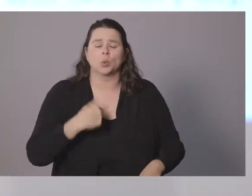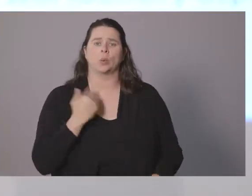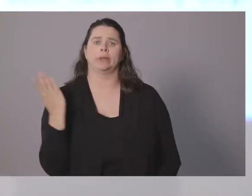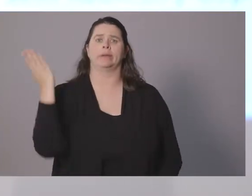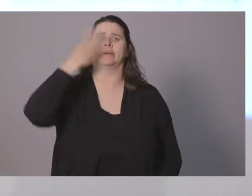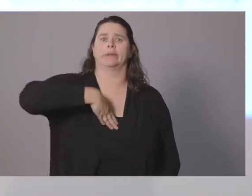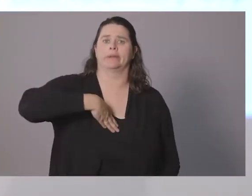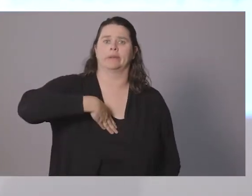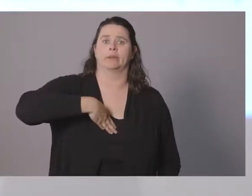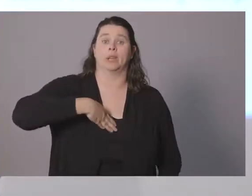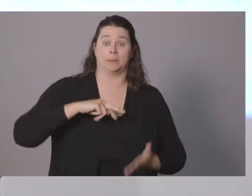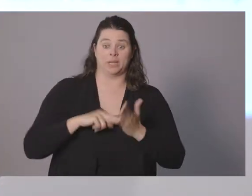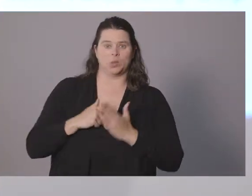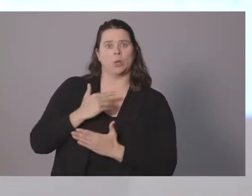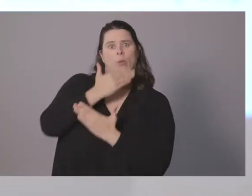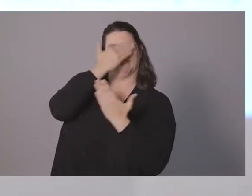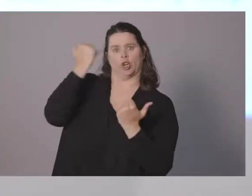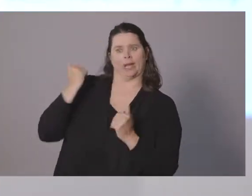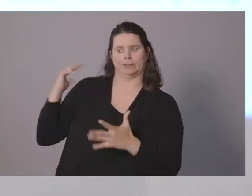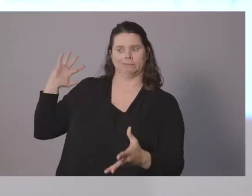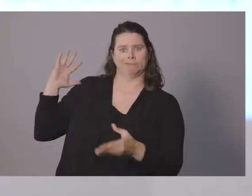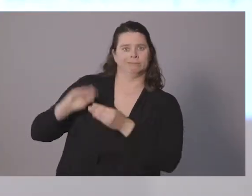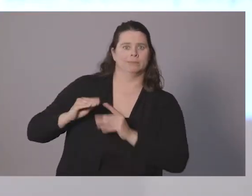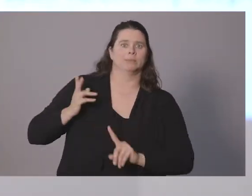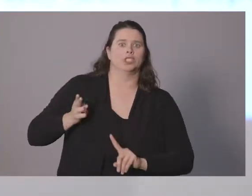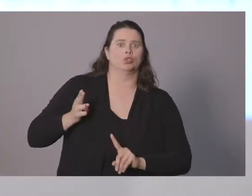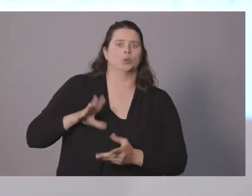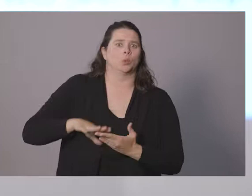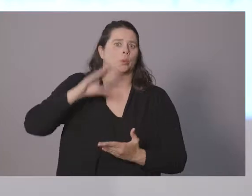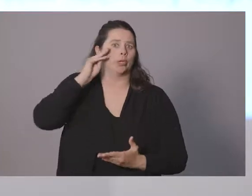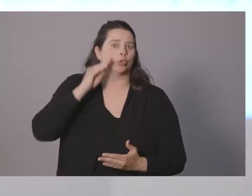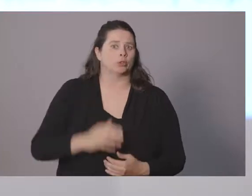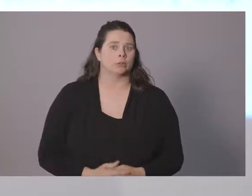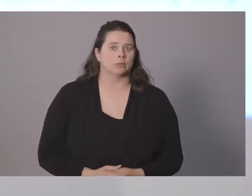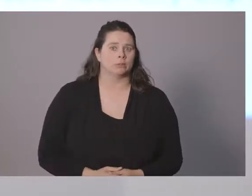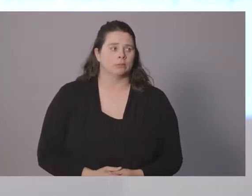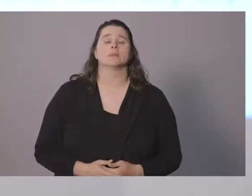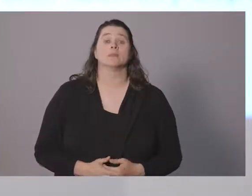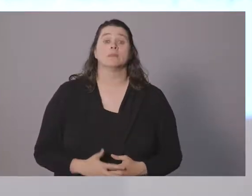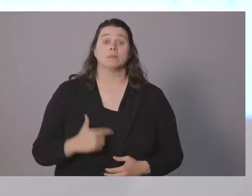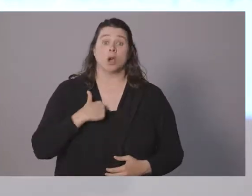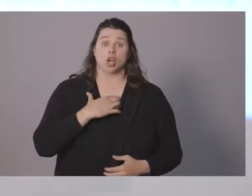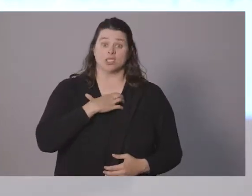it permeates a lot of different things. So when I said that